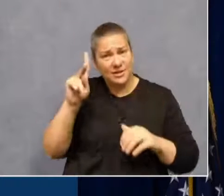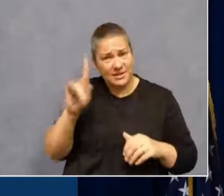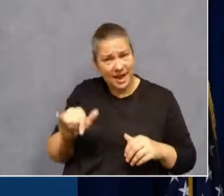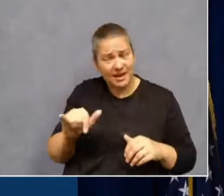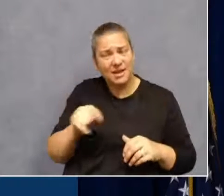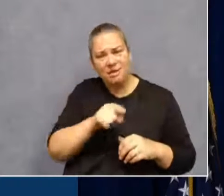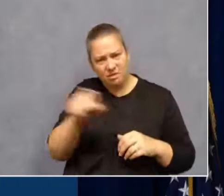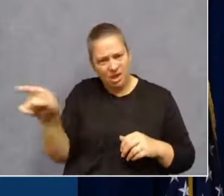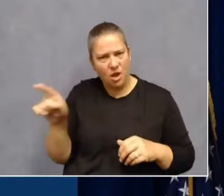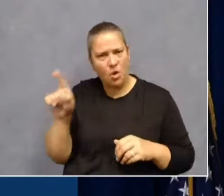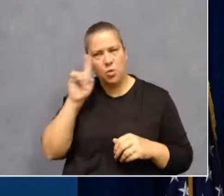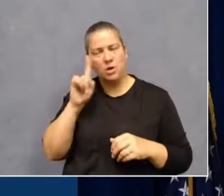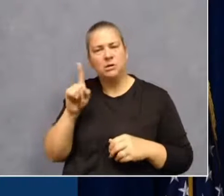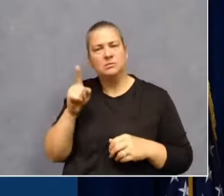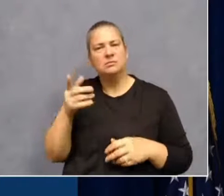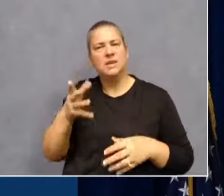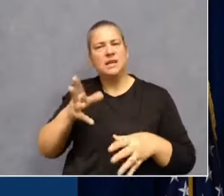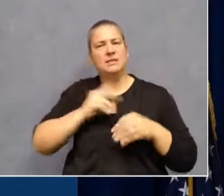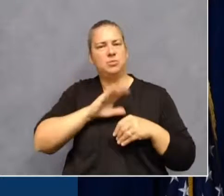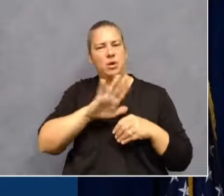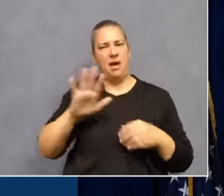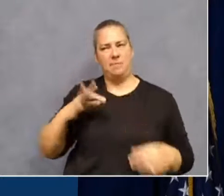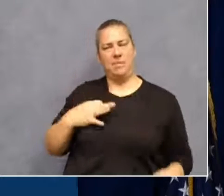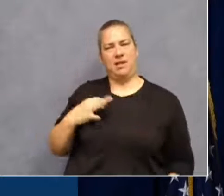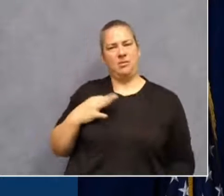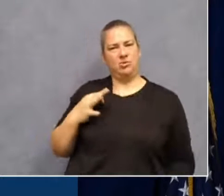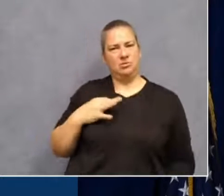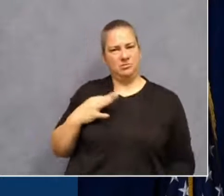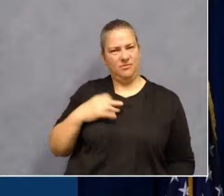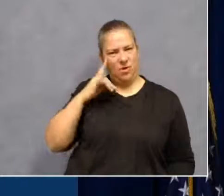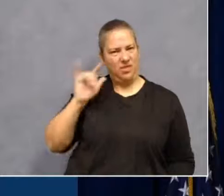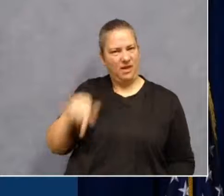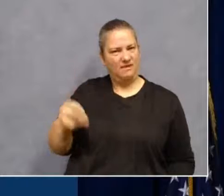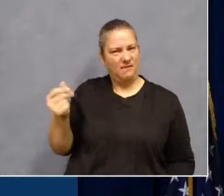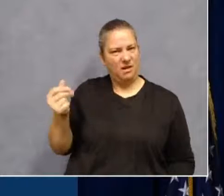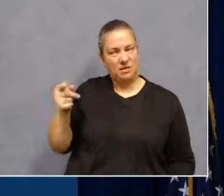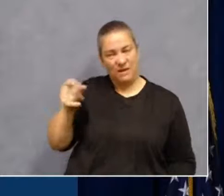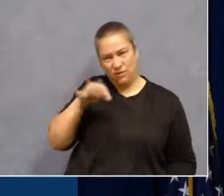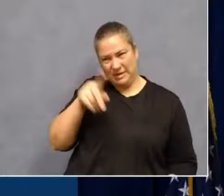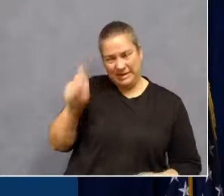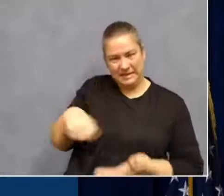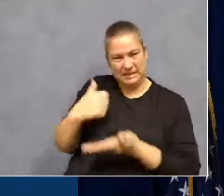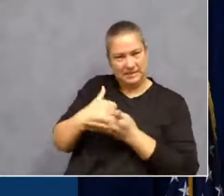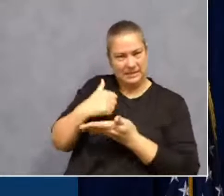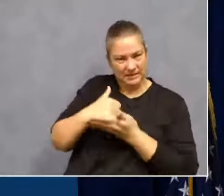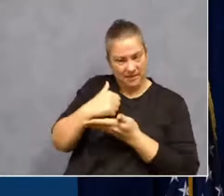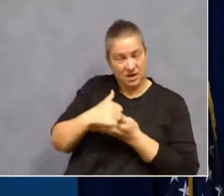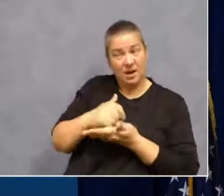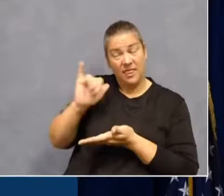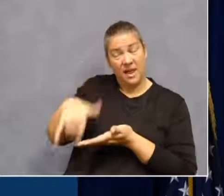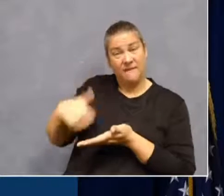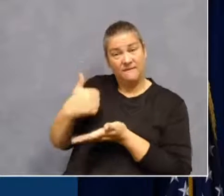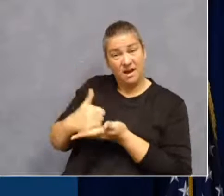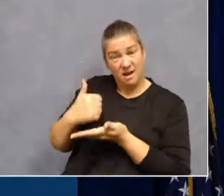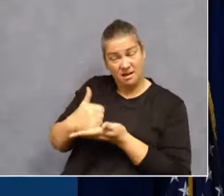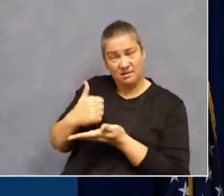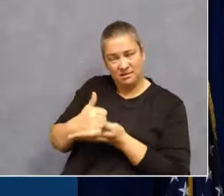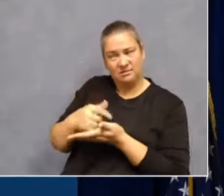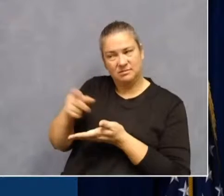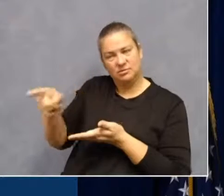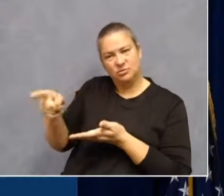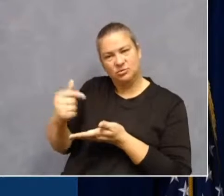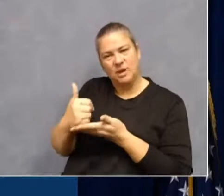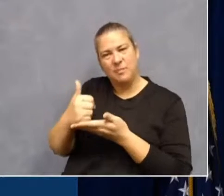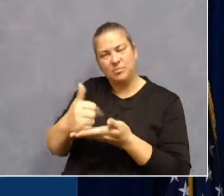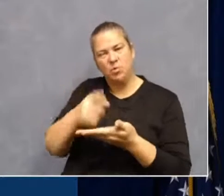for the fund and administering it. We will soon share more details about the fund and applying for relief under it. Customers will